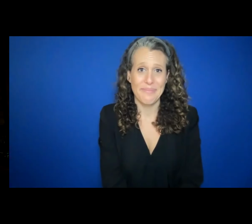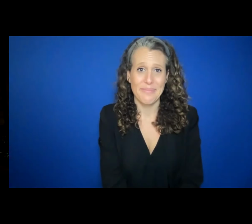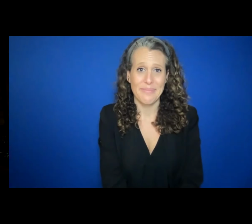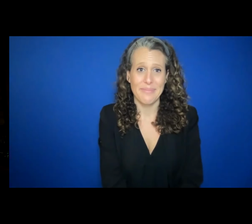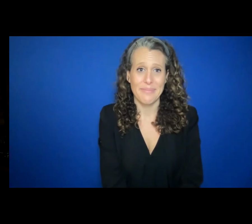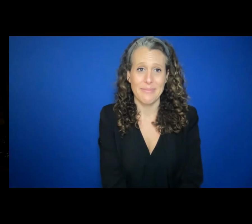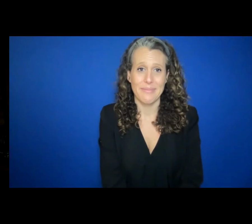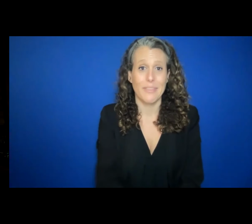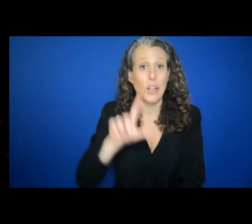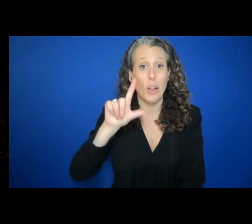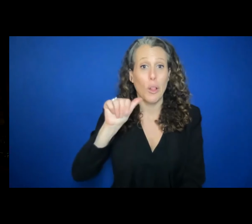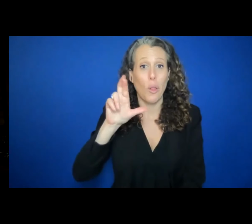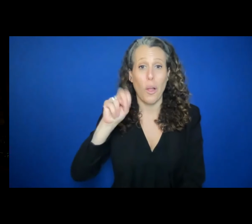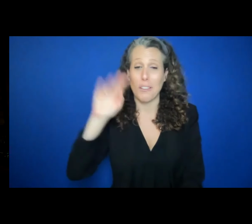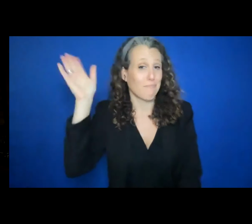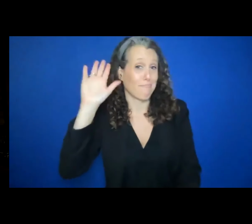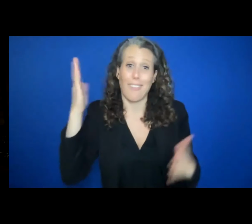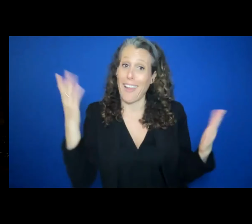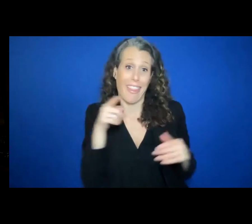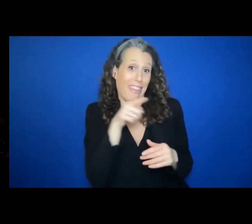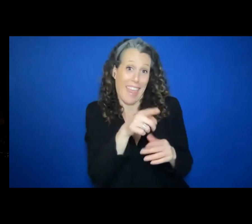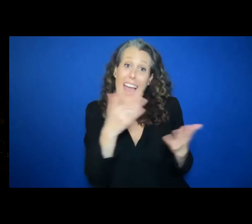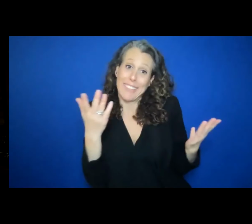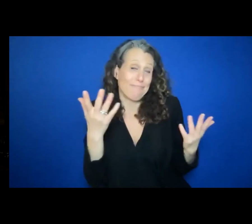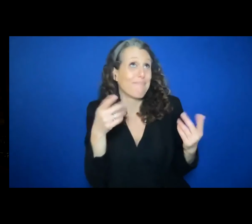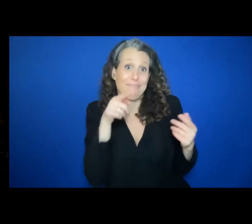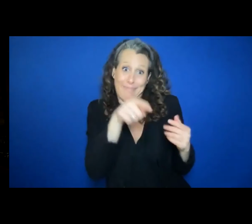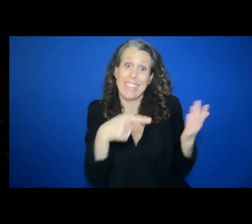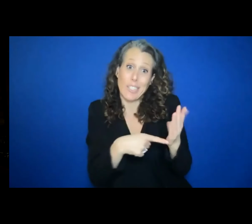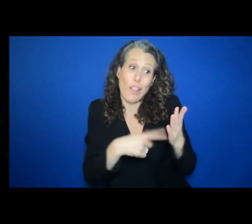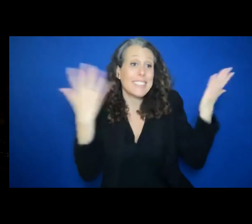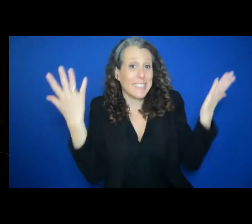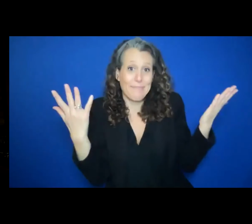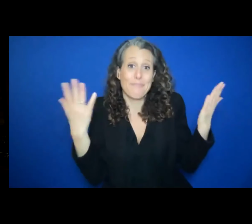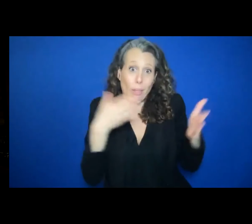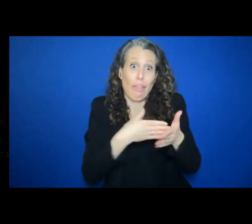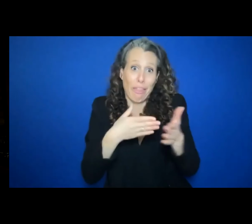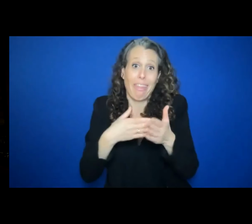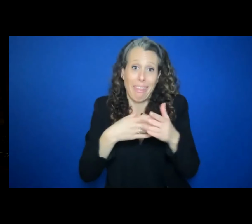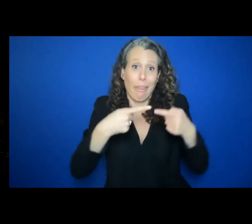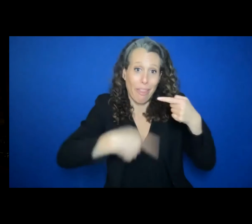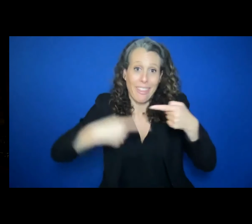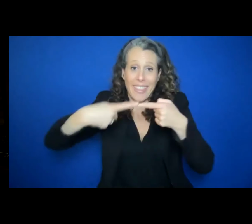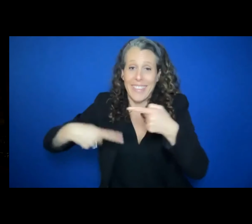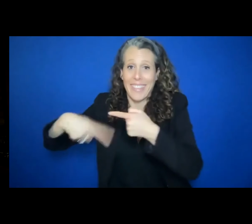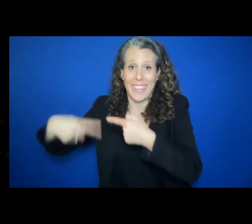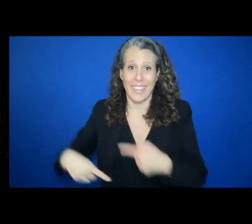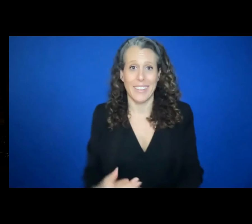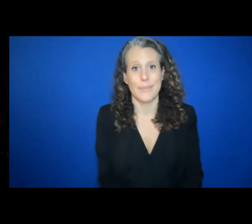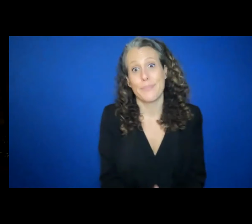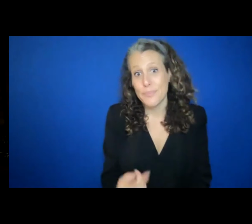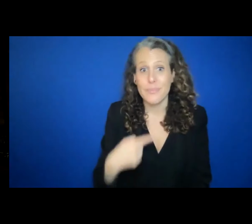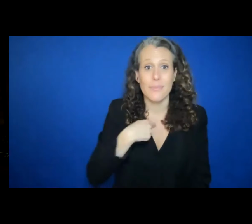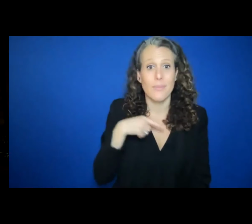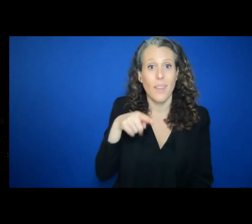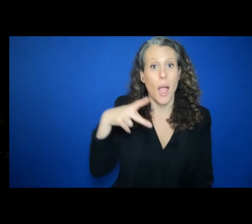That's okay. It all fits in with technology. Yeah, I'm going to have to, yeah, for some reason, PowerPoint's designed to die